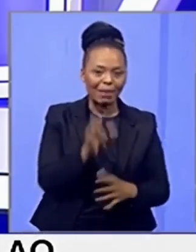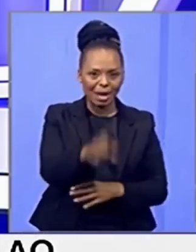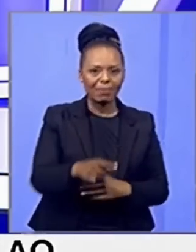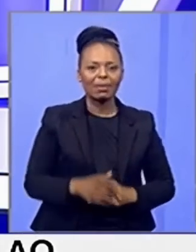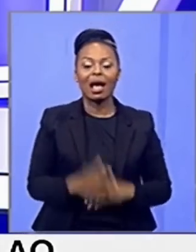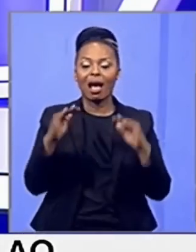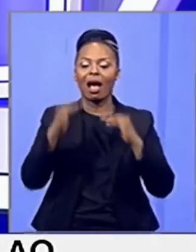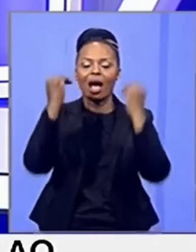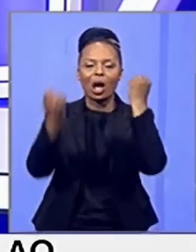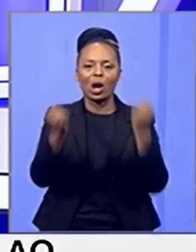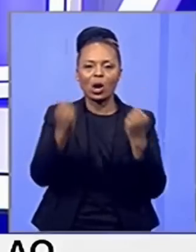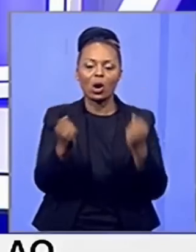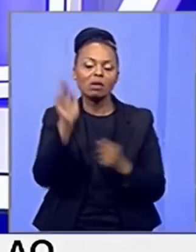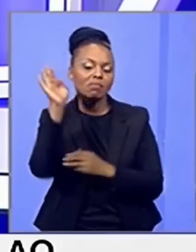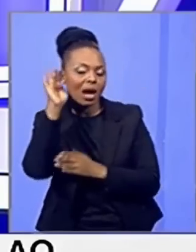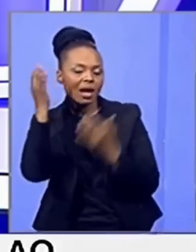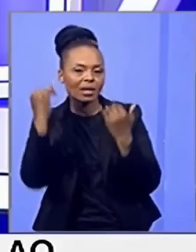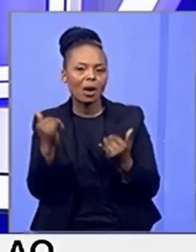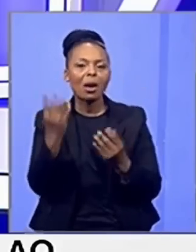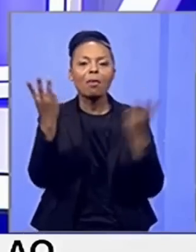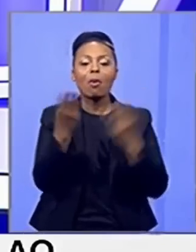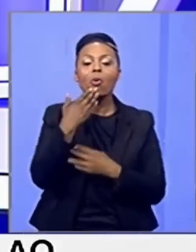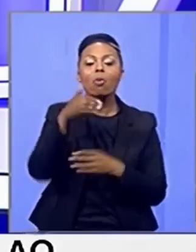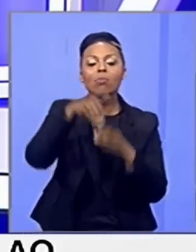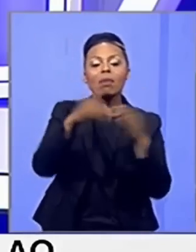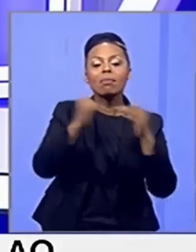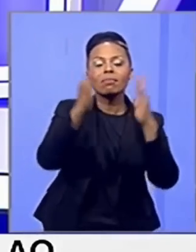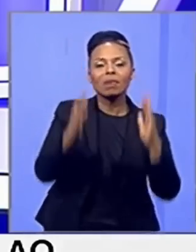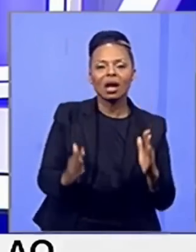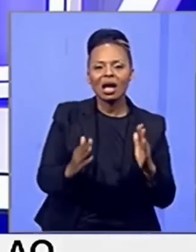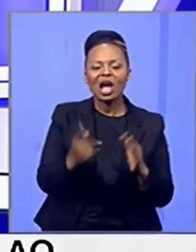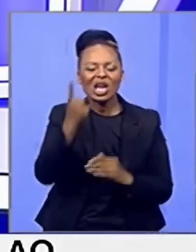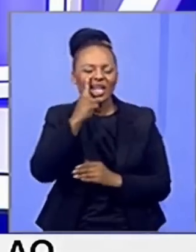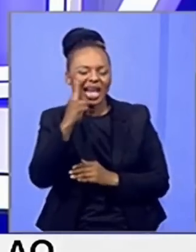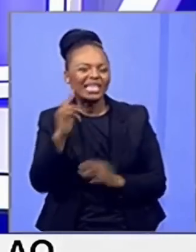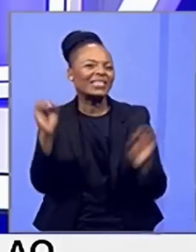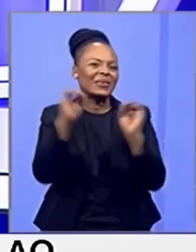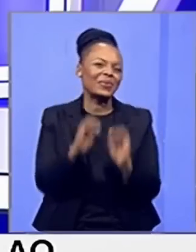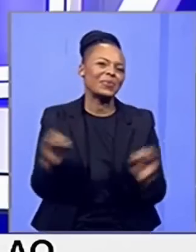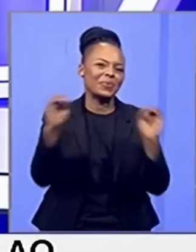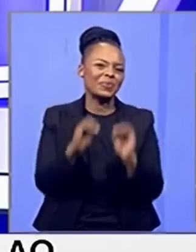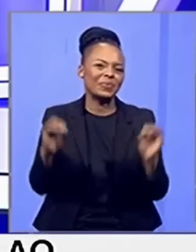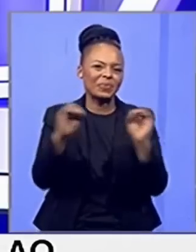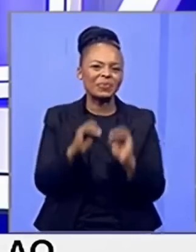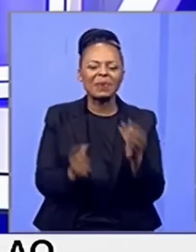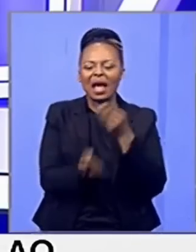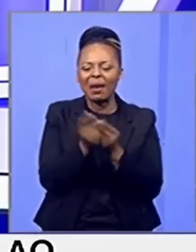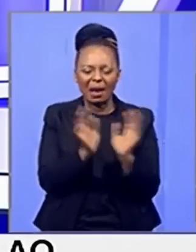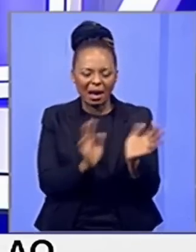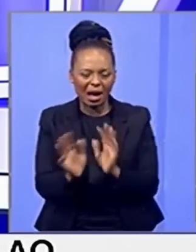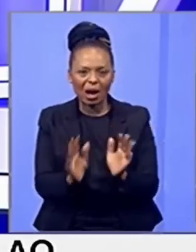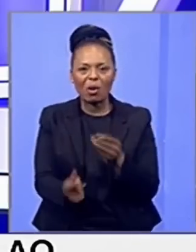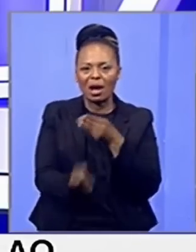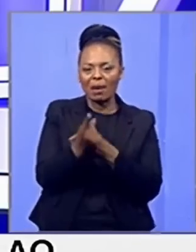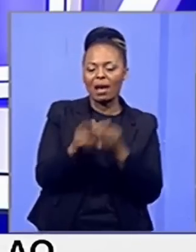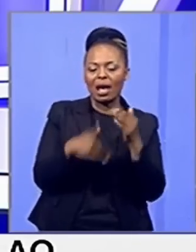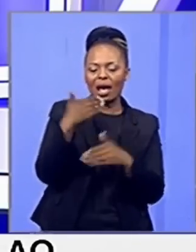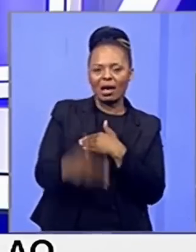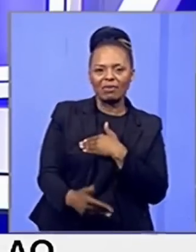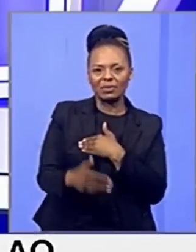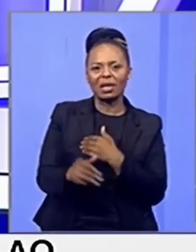gore batho bao ba bego ba le ka ngwakong ga se ba dirwa diteko tša mašaledi a lerujana la morago ga go lokollwa